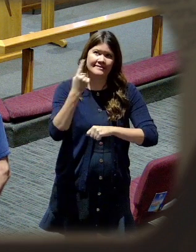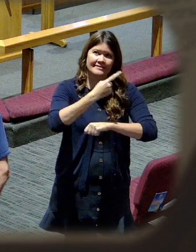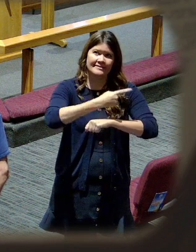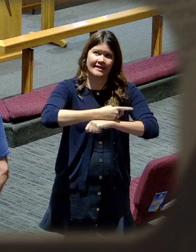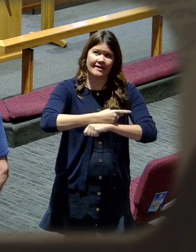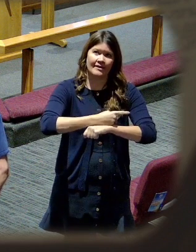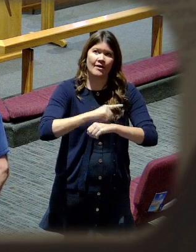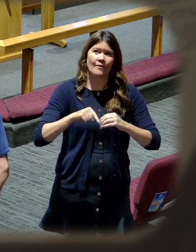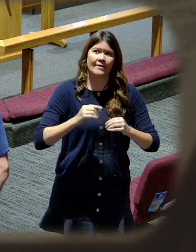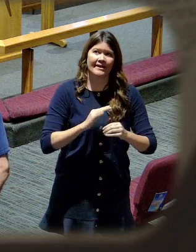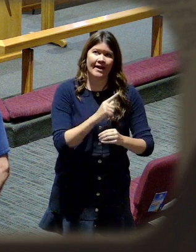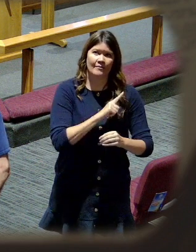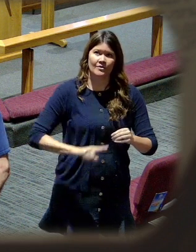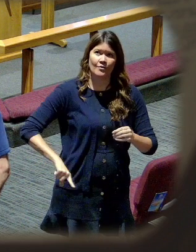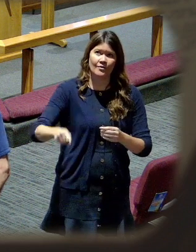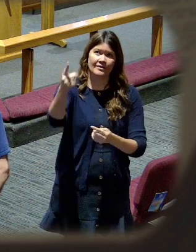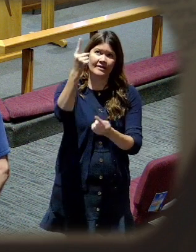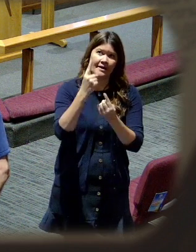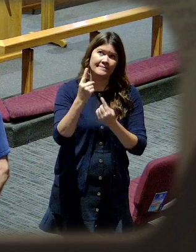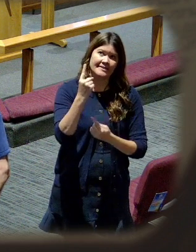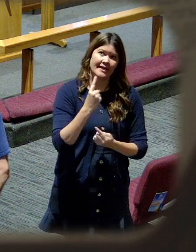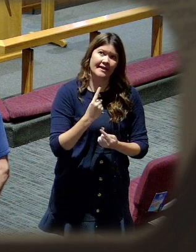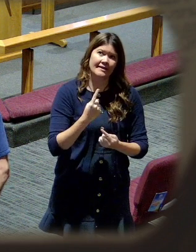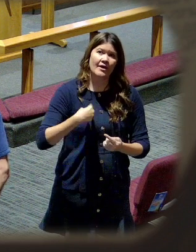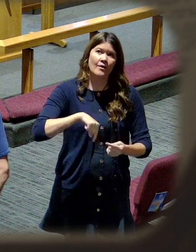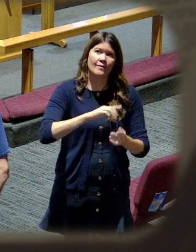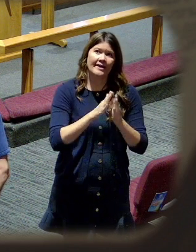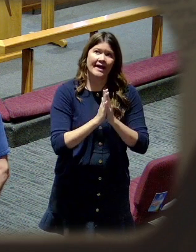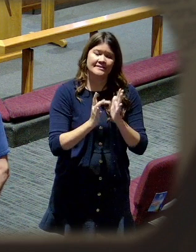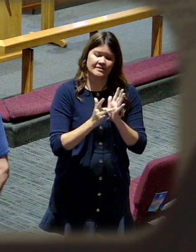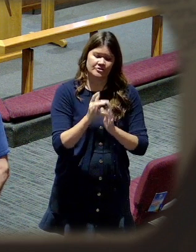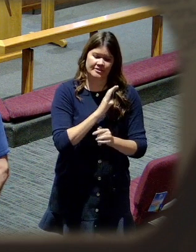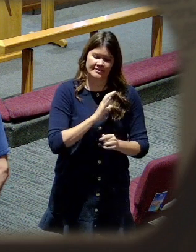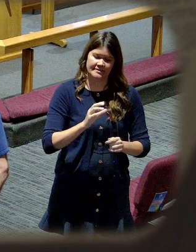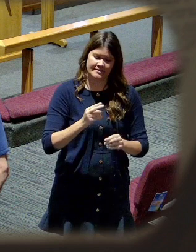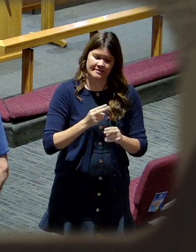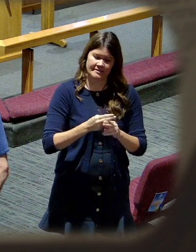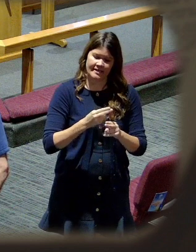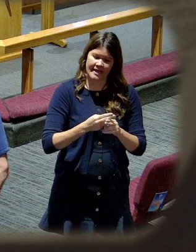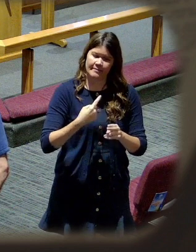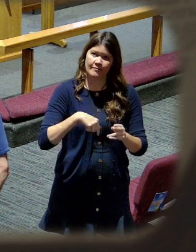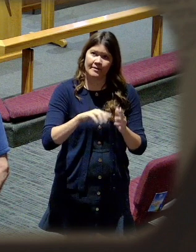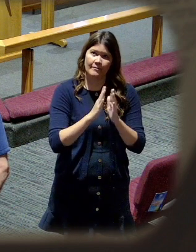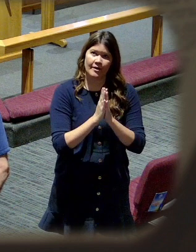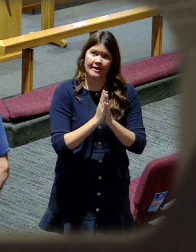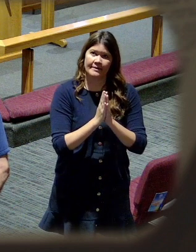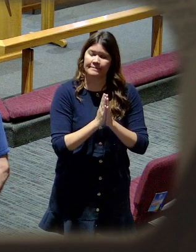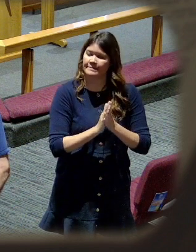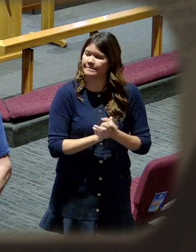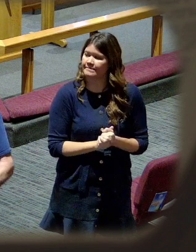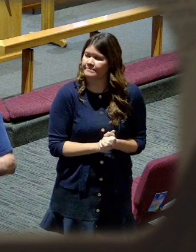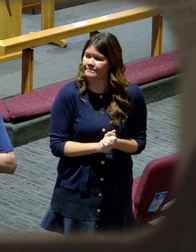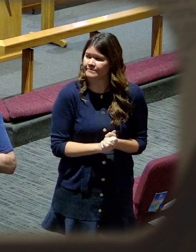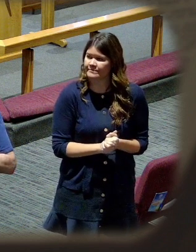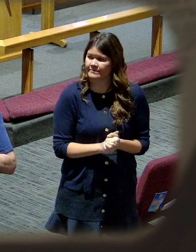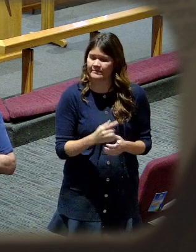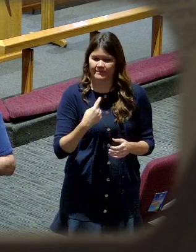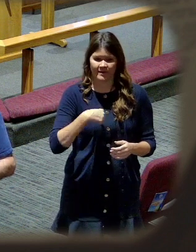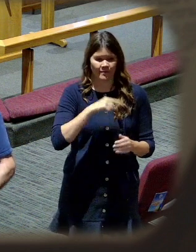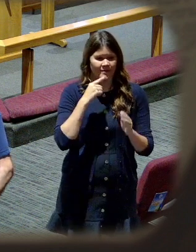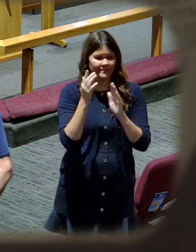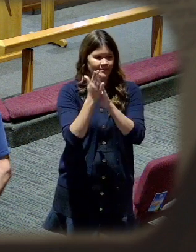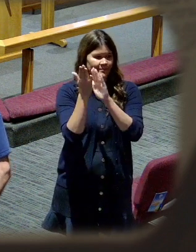Lord's return. We ask this in the name of Jesus, our Savior. Amen. Let us bless the